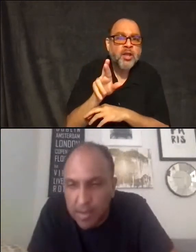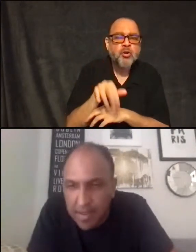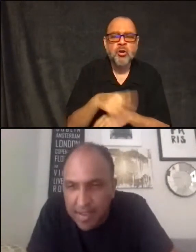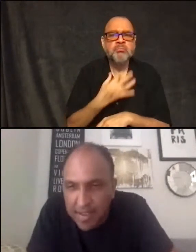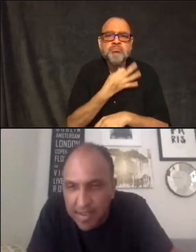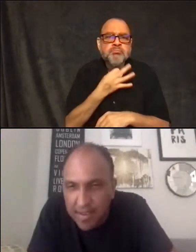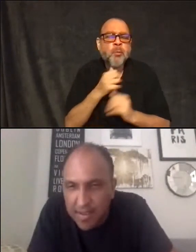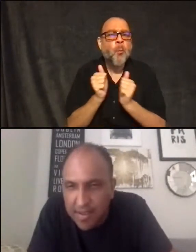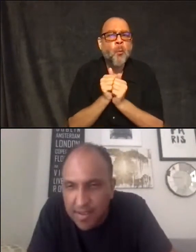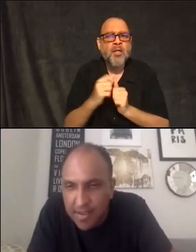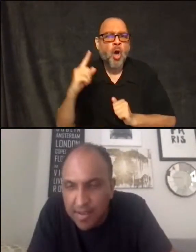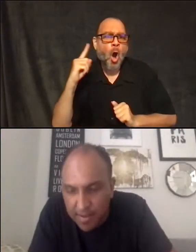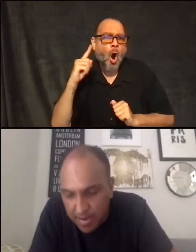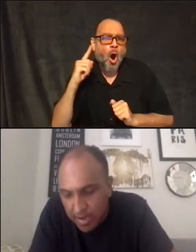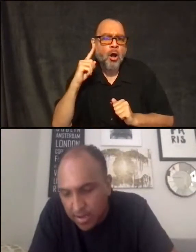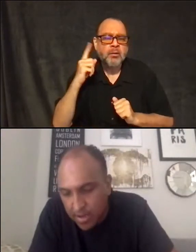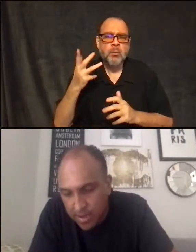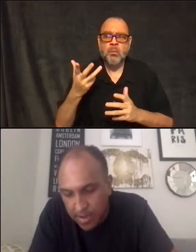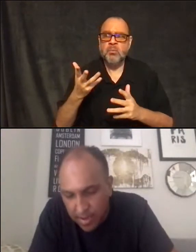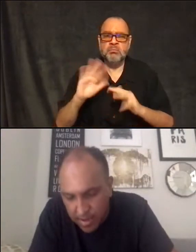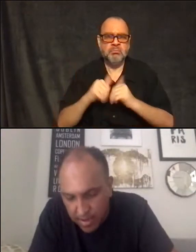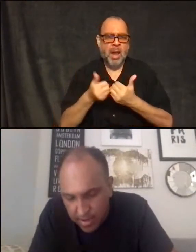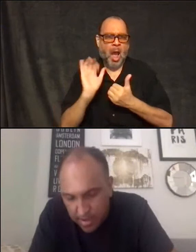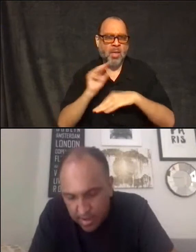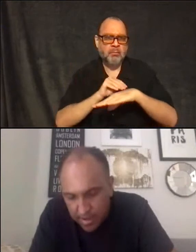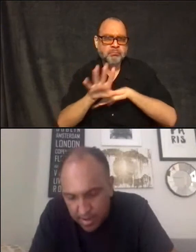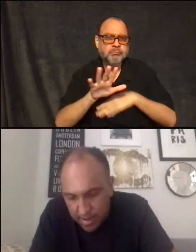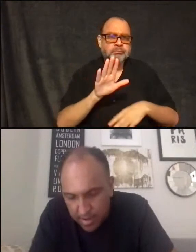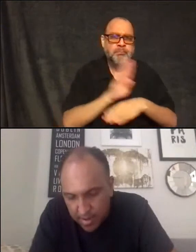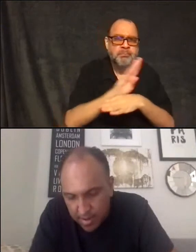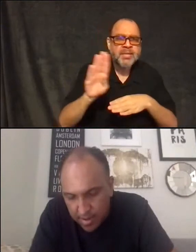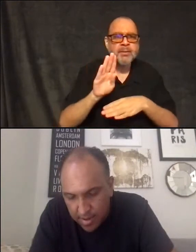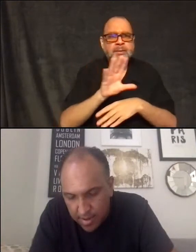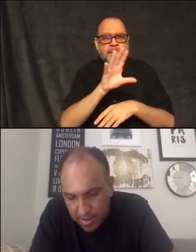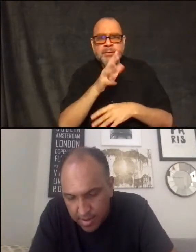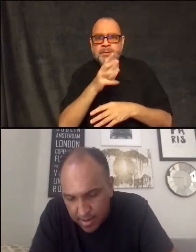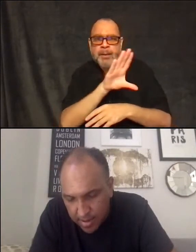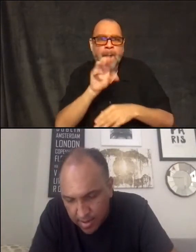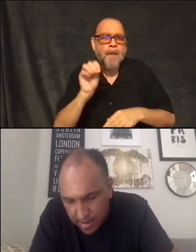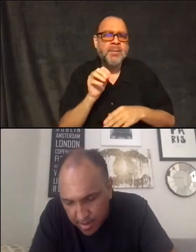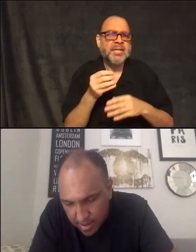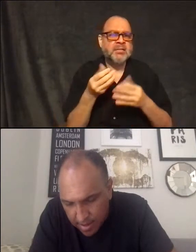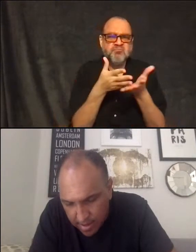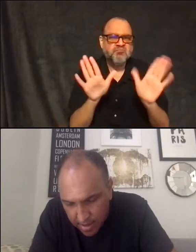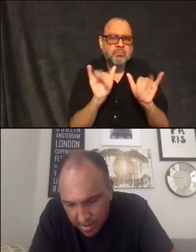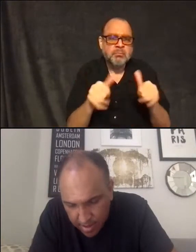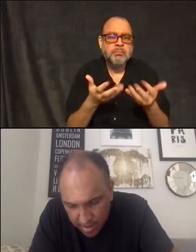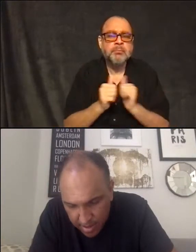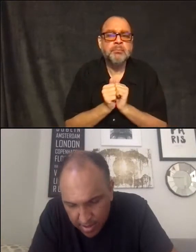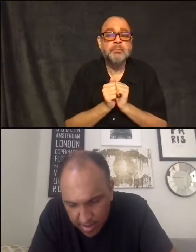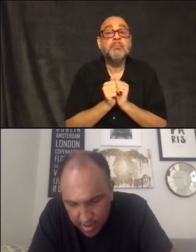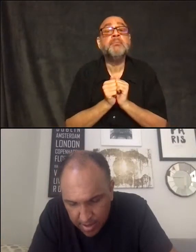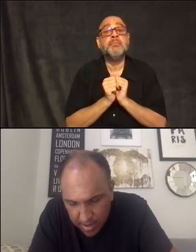role in terms of like working with businesses and companies and community in general? I think, as was mentioned,